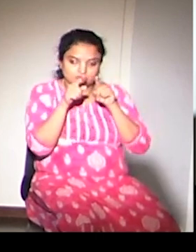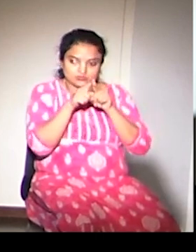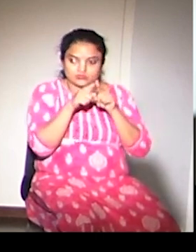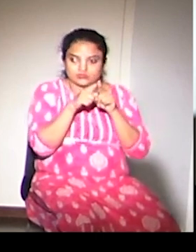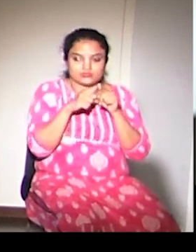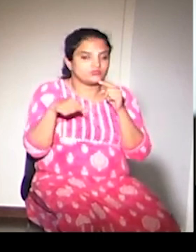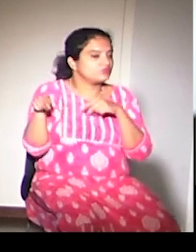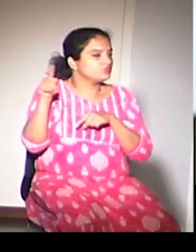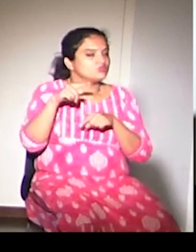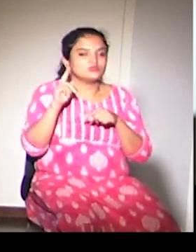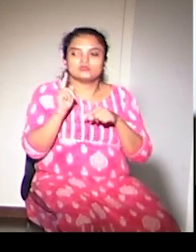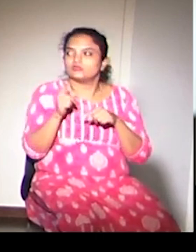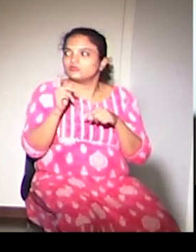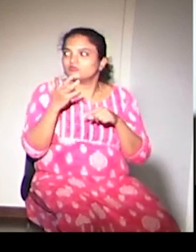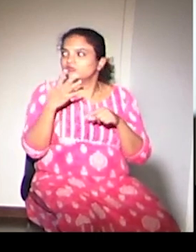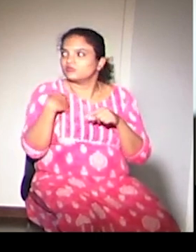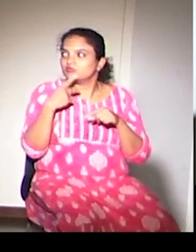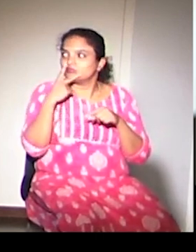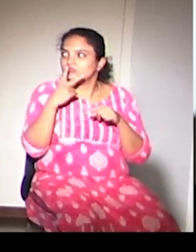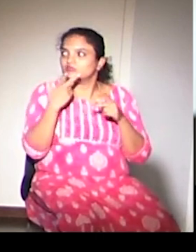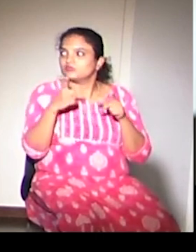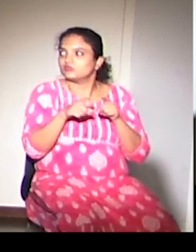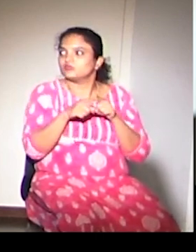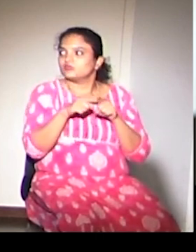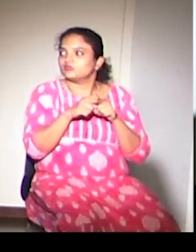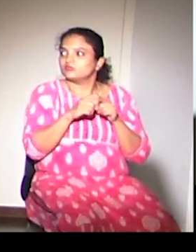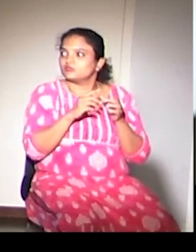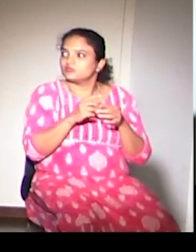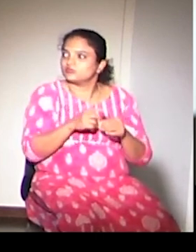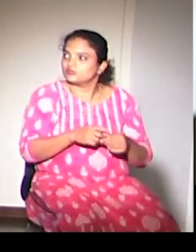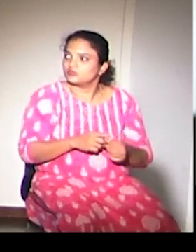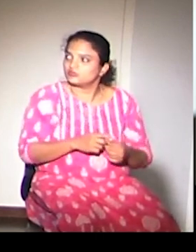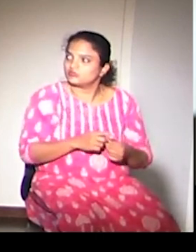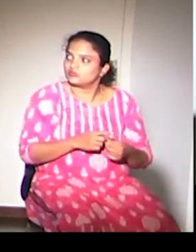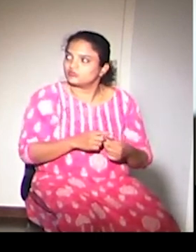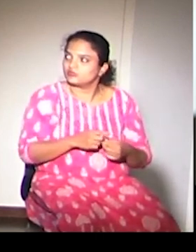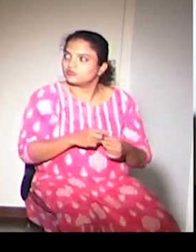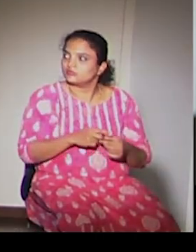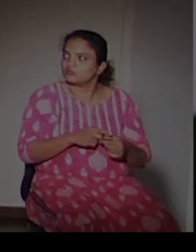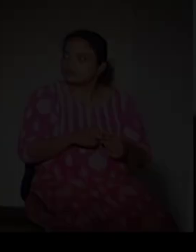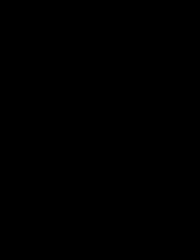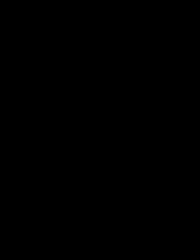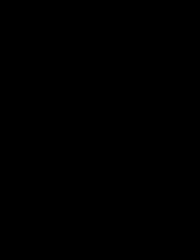Mughal period, not actually built by them. Okay, thank you so much.